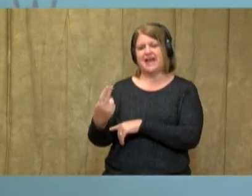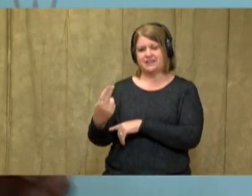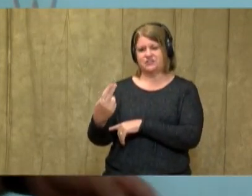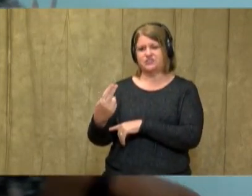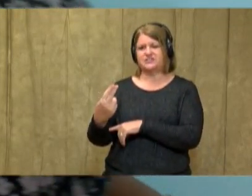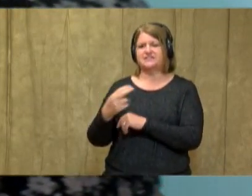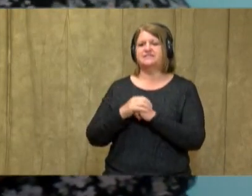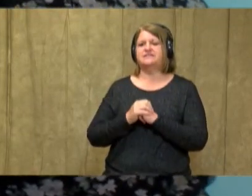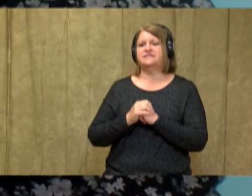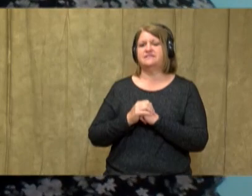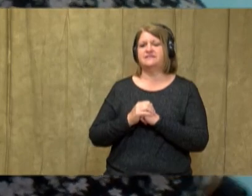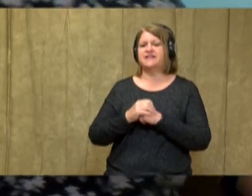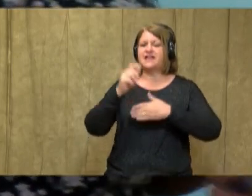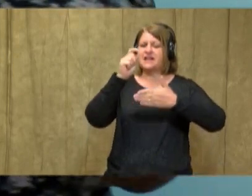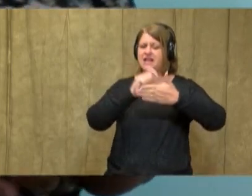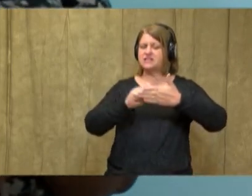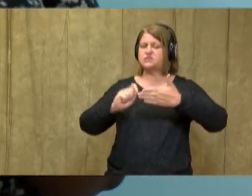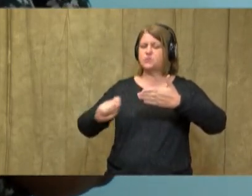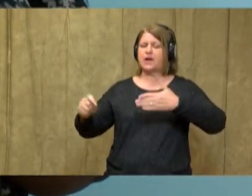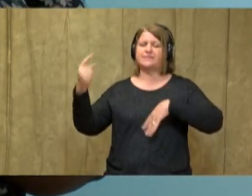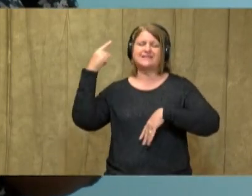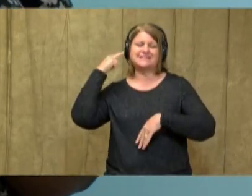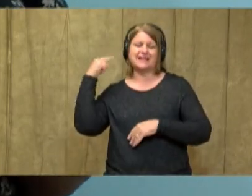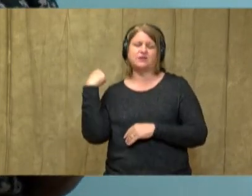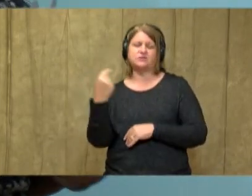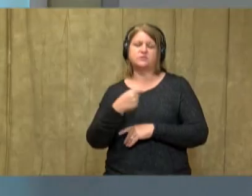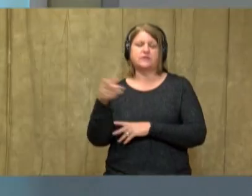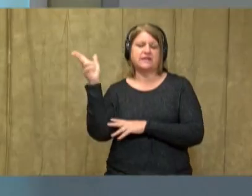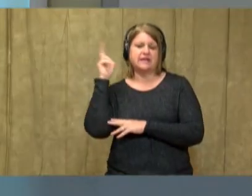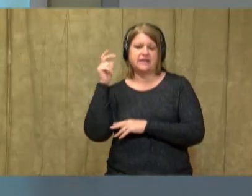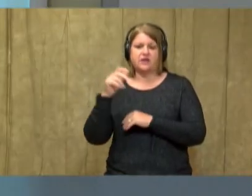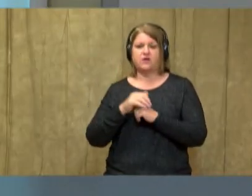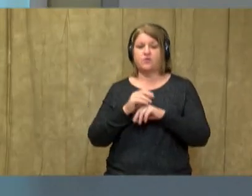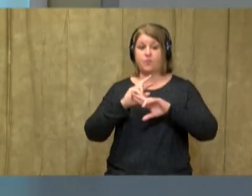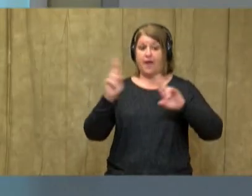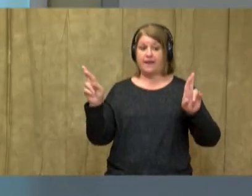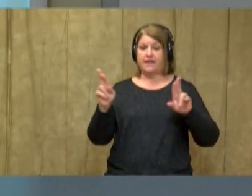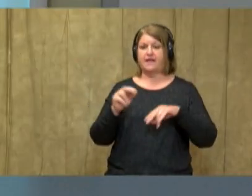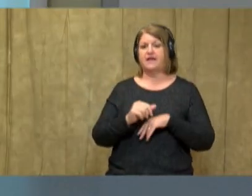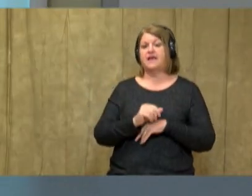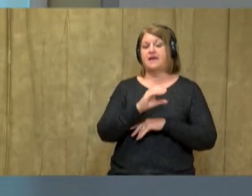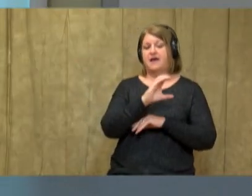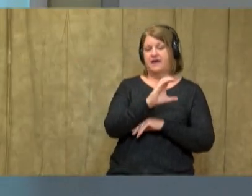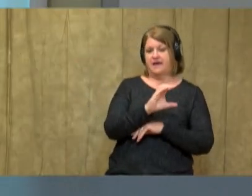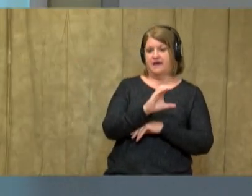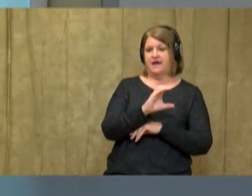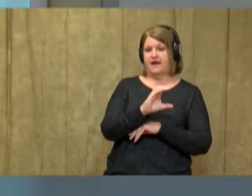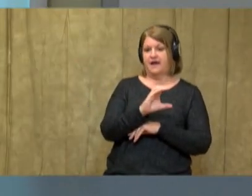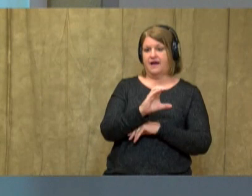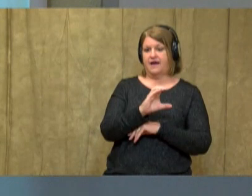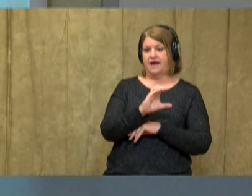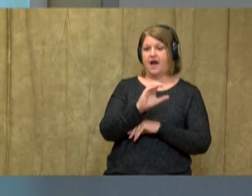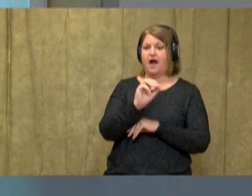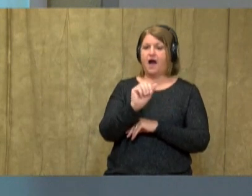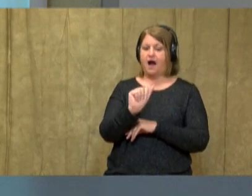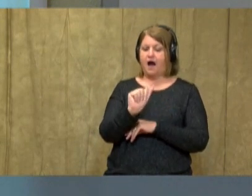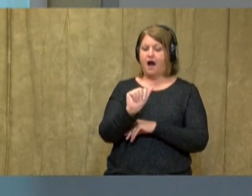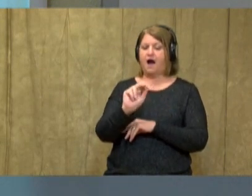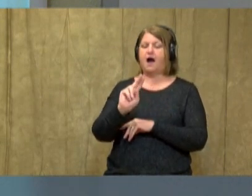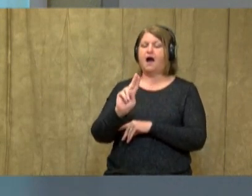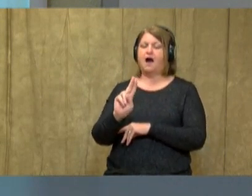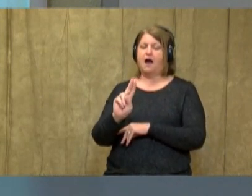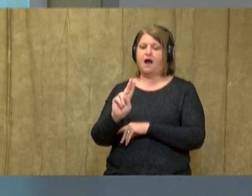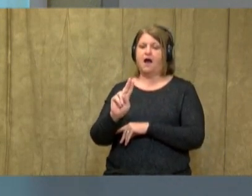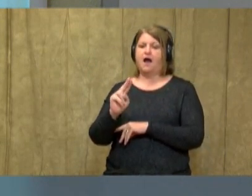A-U-G-H. Let's write the sounds that we hear in caught. Ready? Go. K,